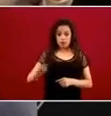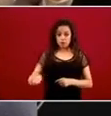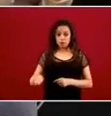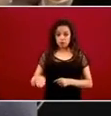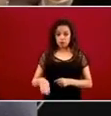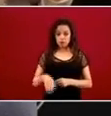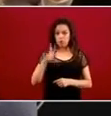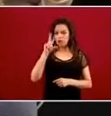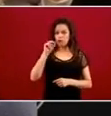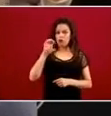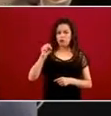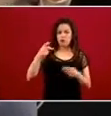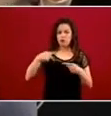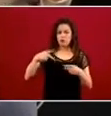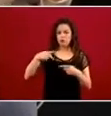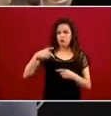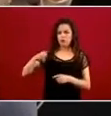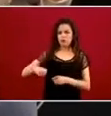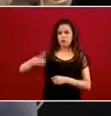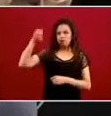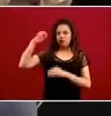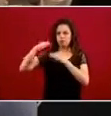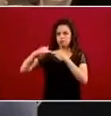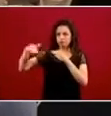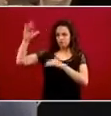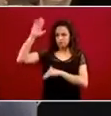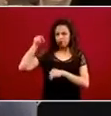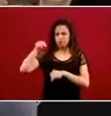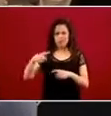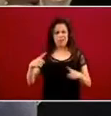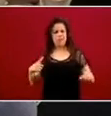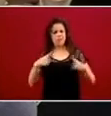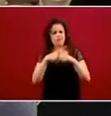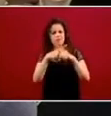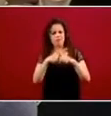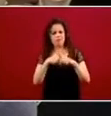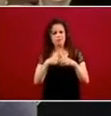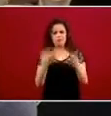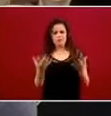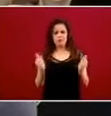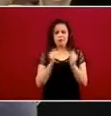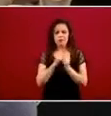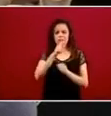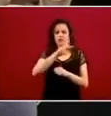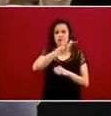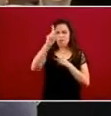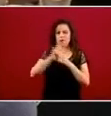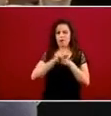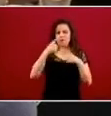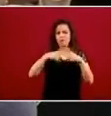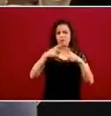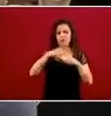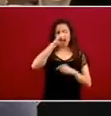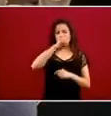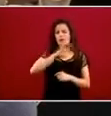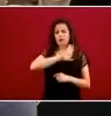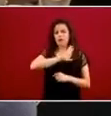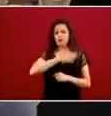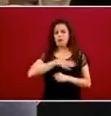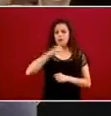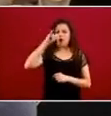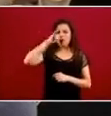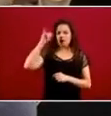have died are not senior citizens. And this contrasts the data that has been presented in